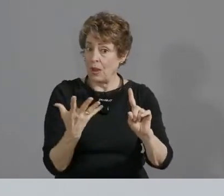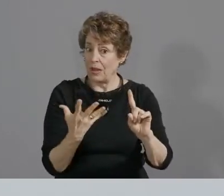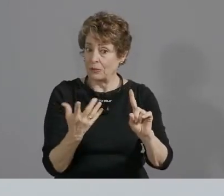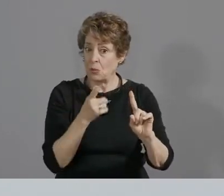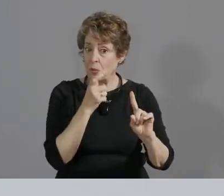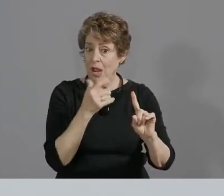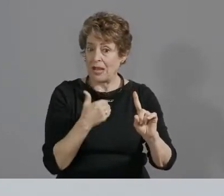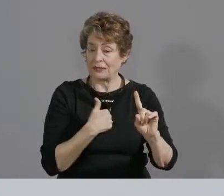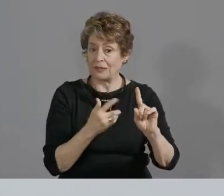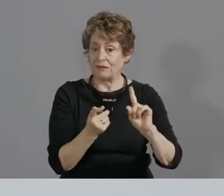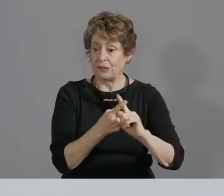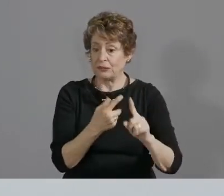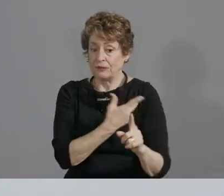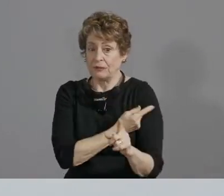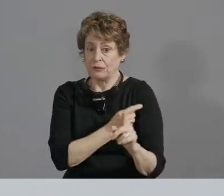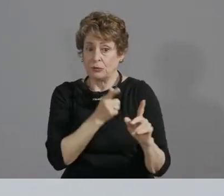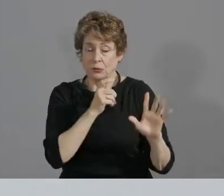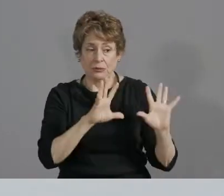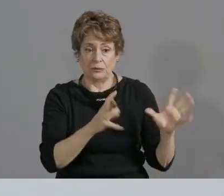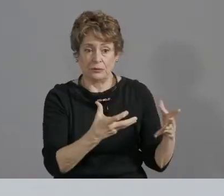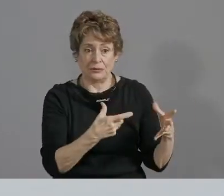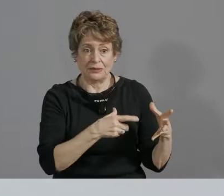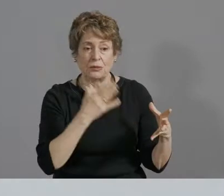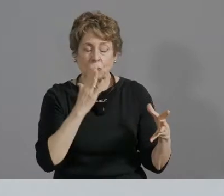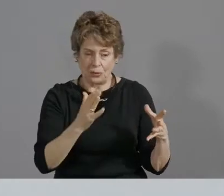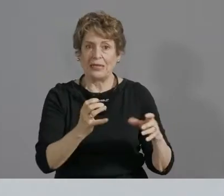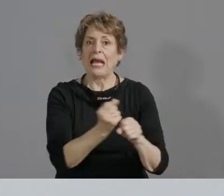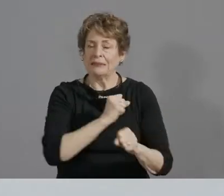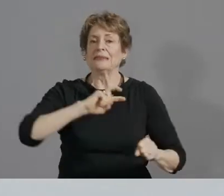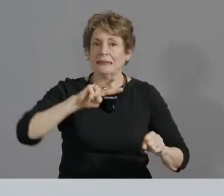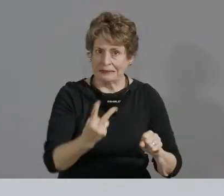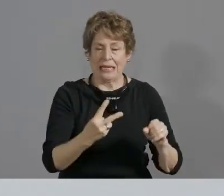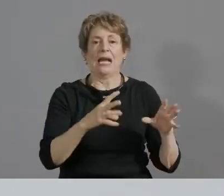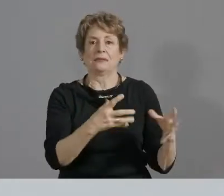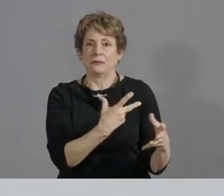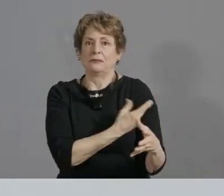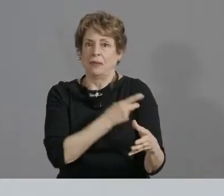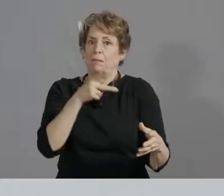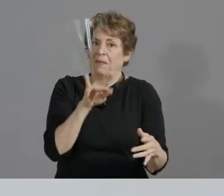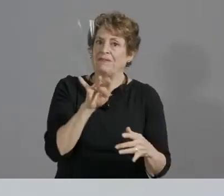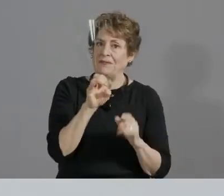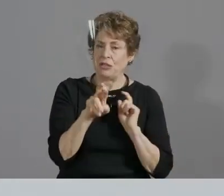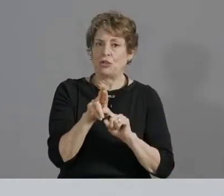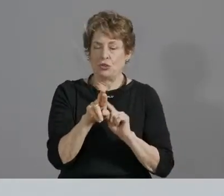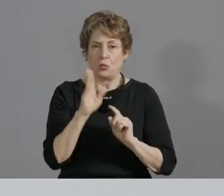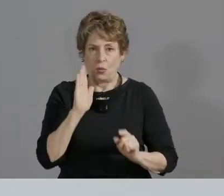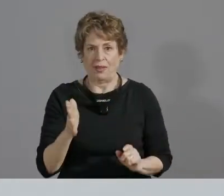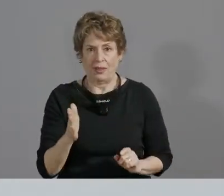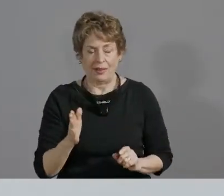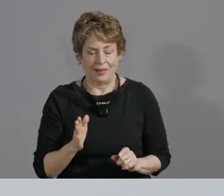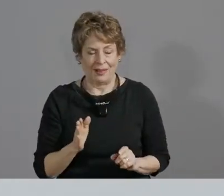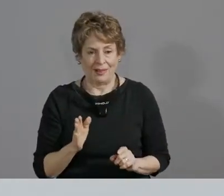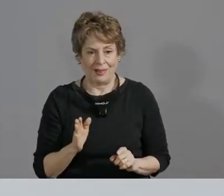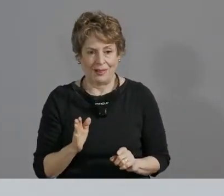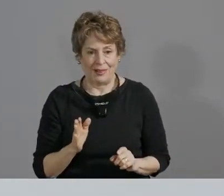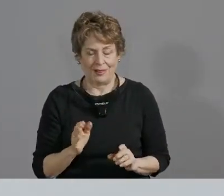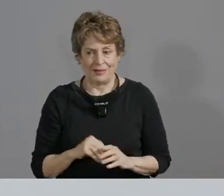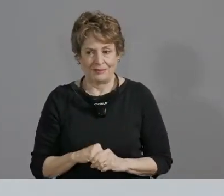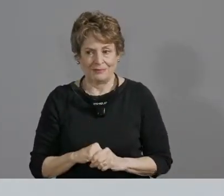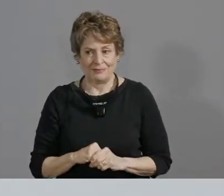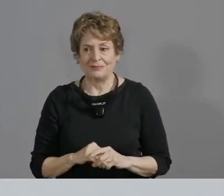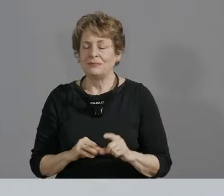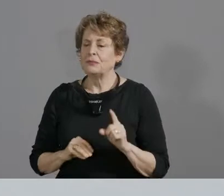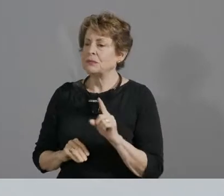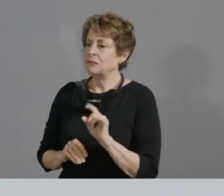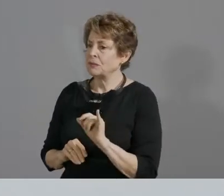is, but are you saying that it isn't your understanding that we will need to cut first doses? Because I'm hearing from our health department here